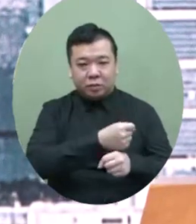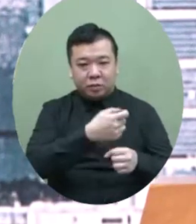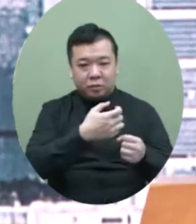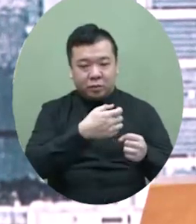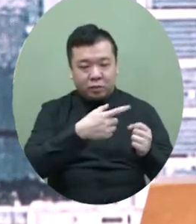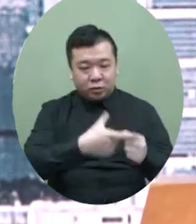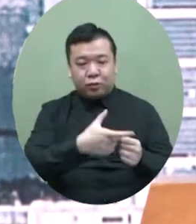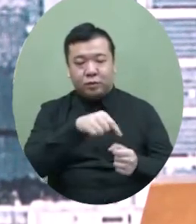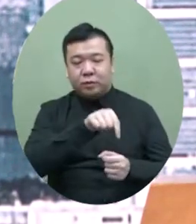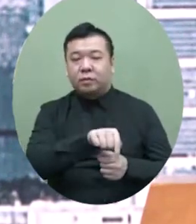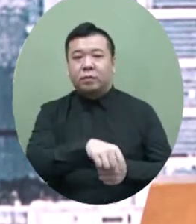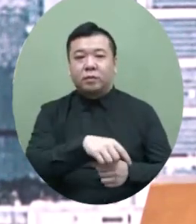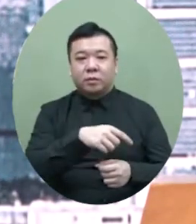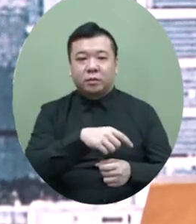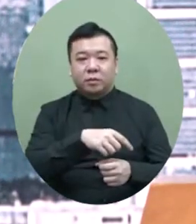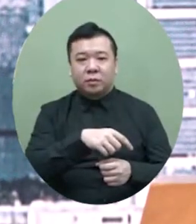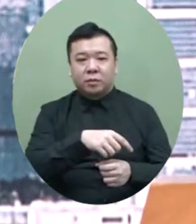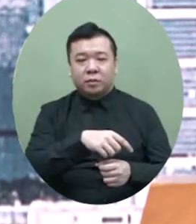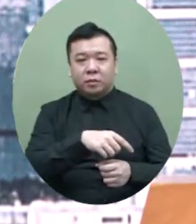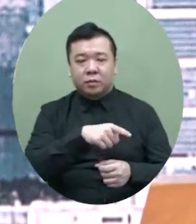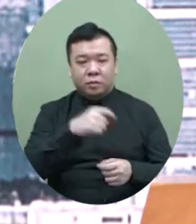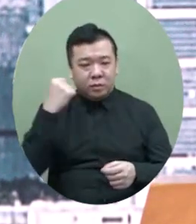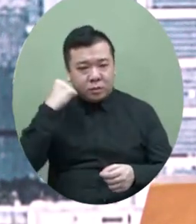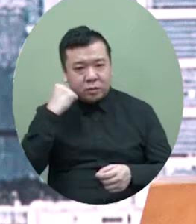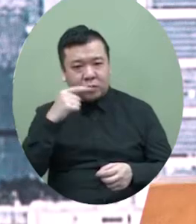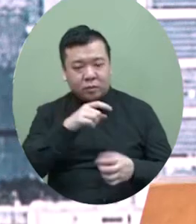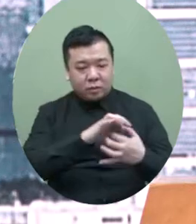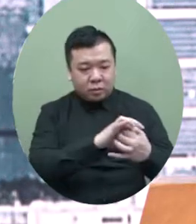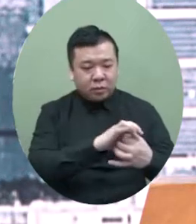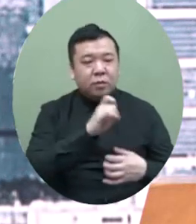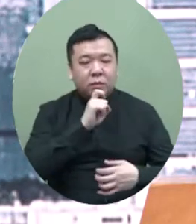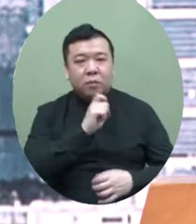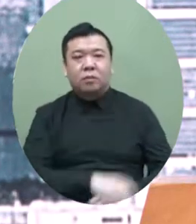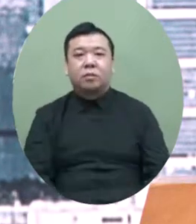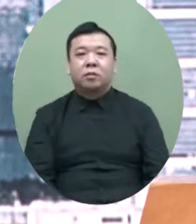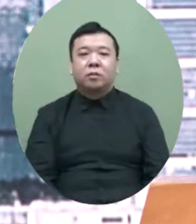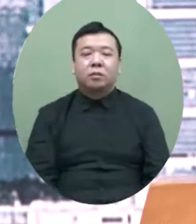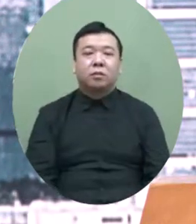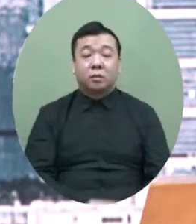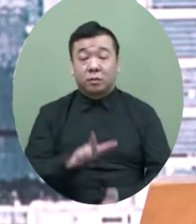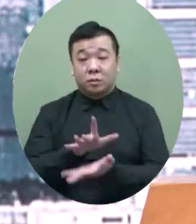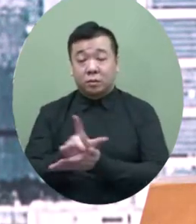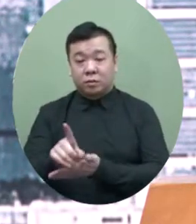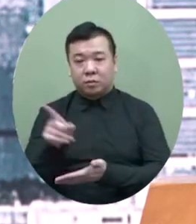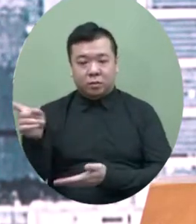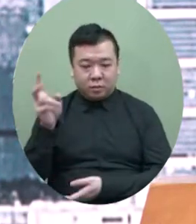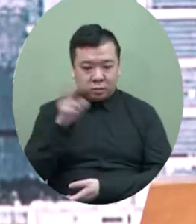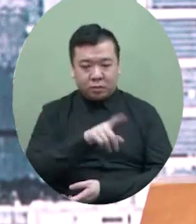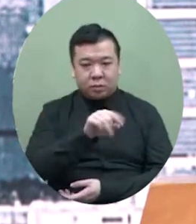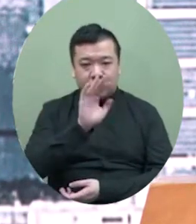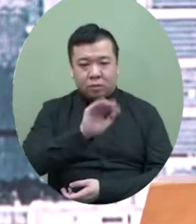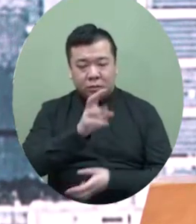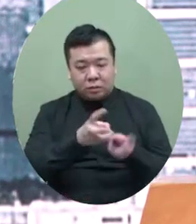the data so that the experts could consider the data and recommend for the Secretary for Food and Health